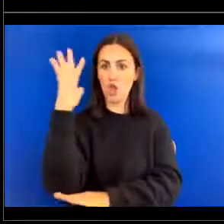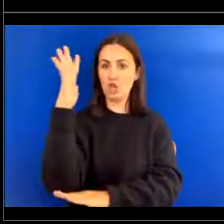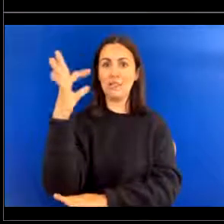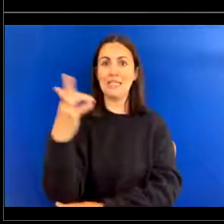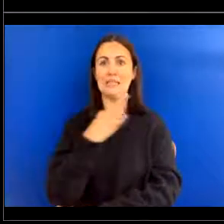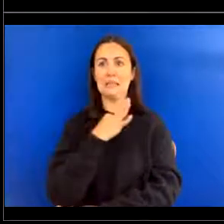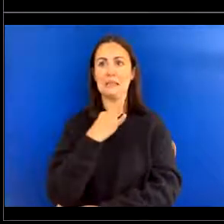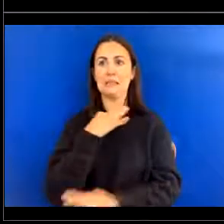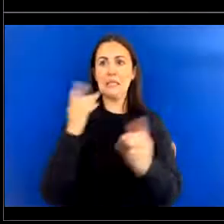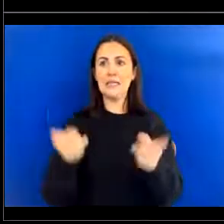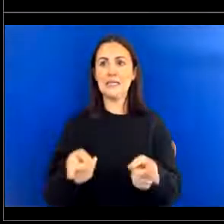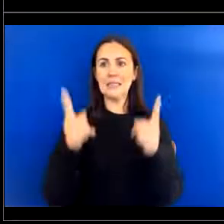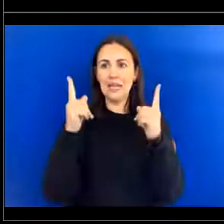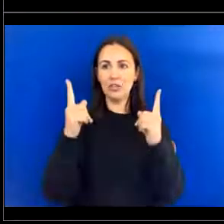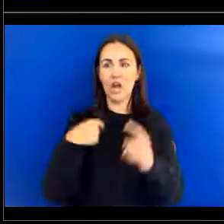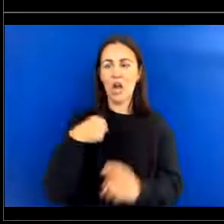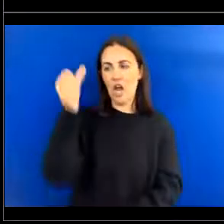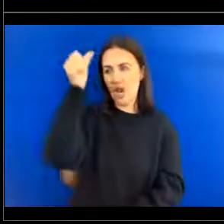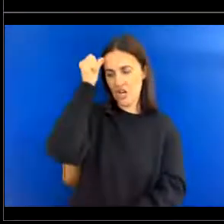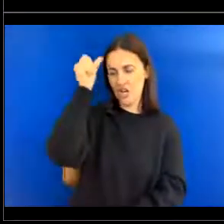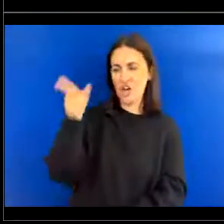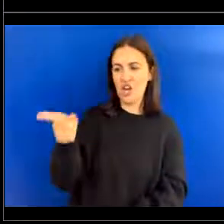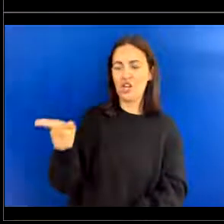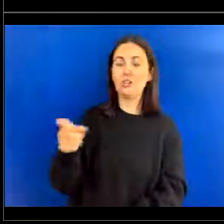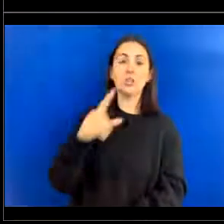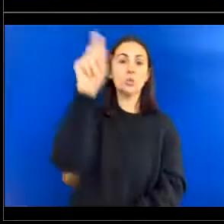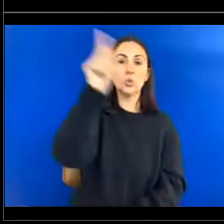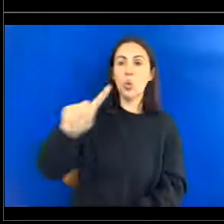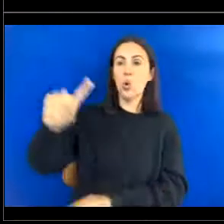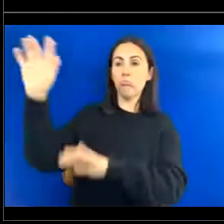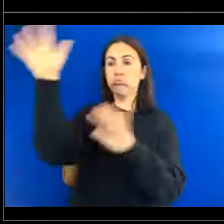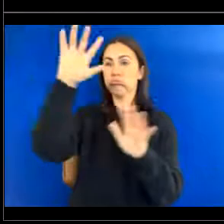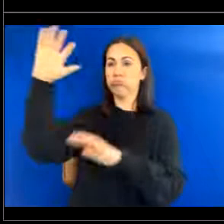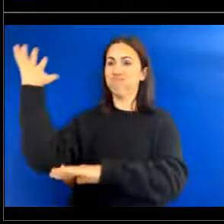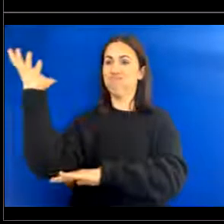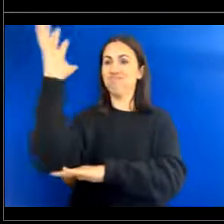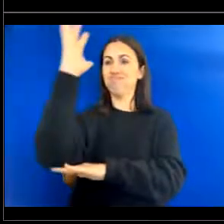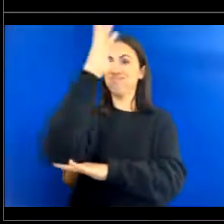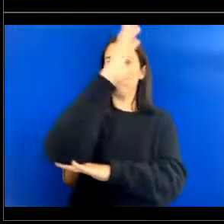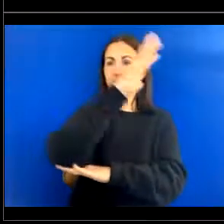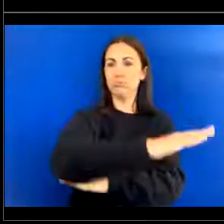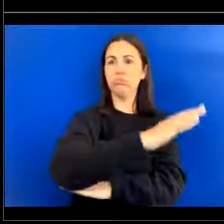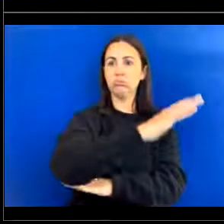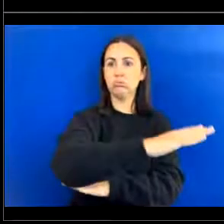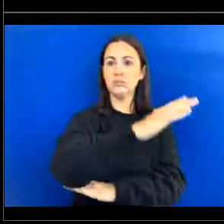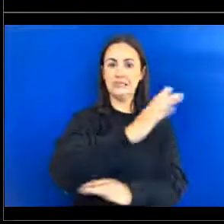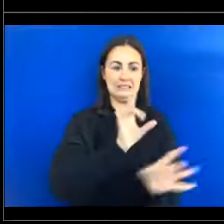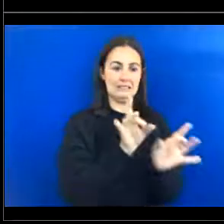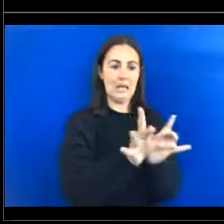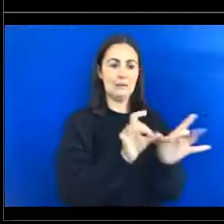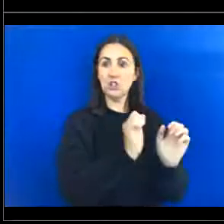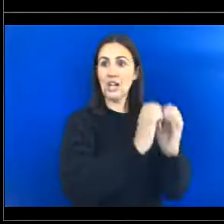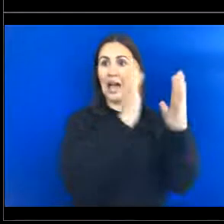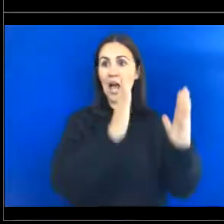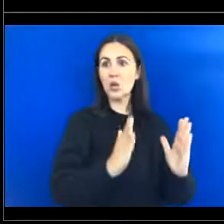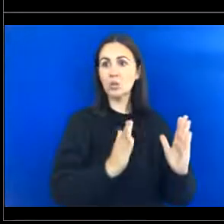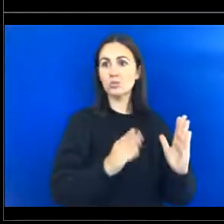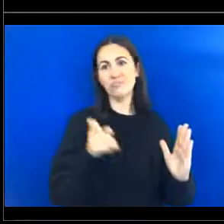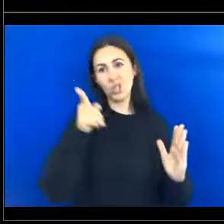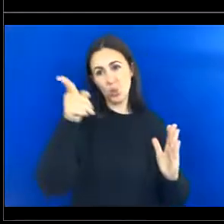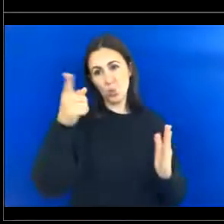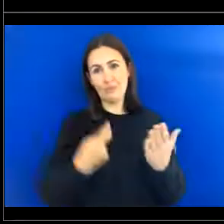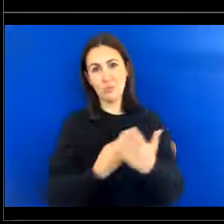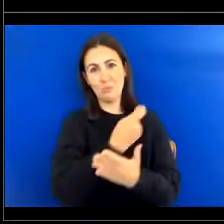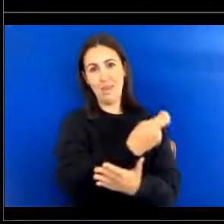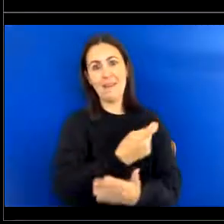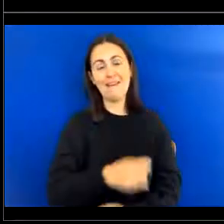that knowledge and it does fall and cause damage, then you would be liable to pay for the damage. Okay, I'll launch